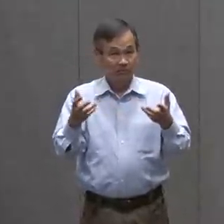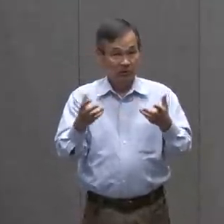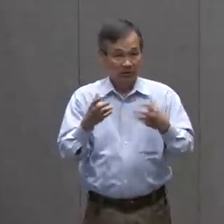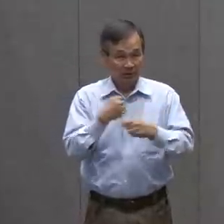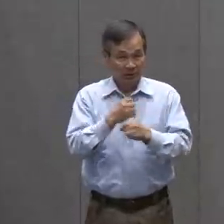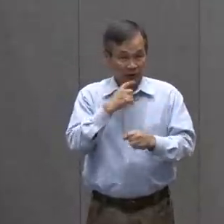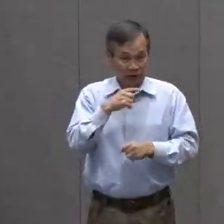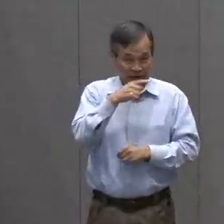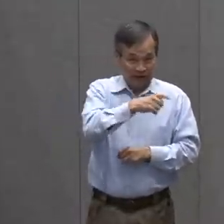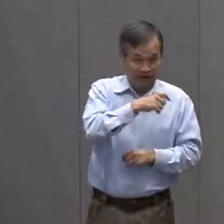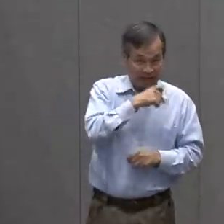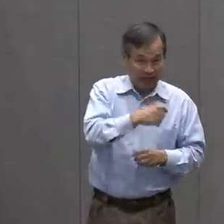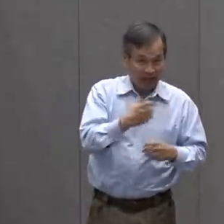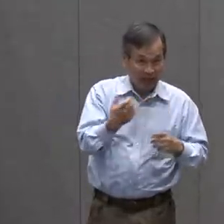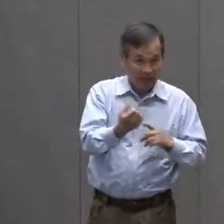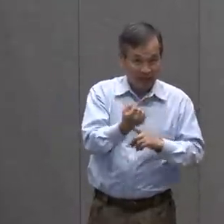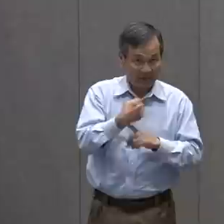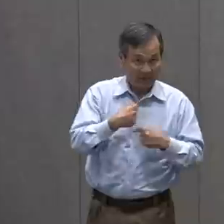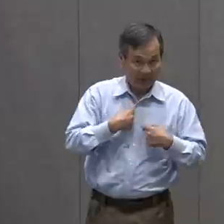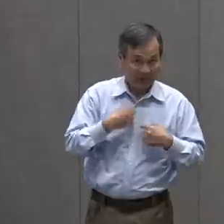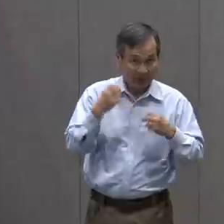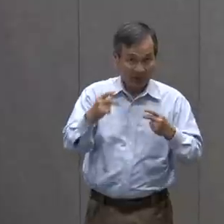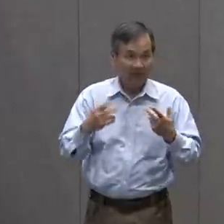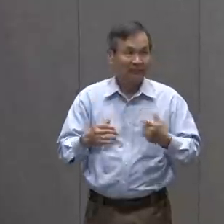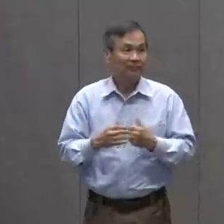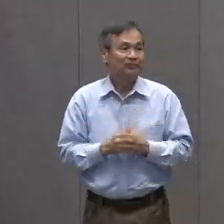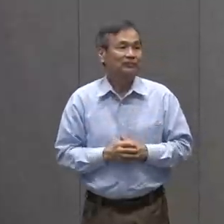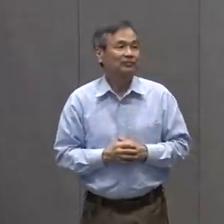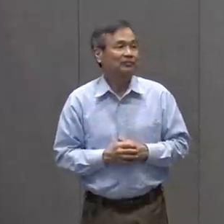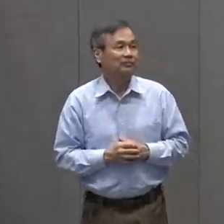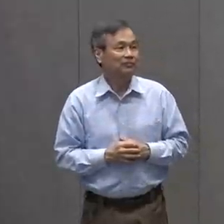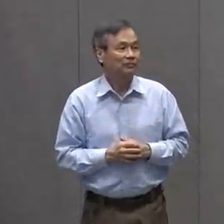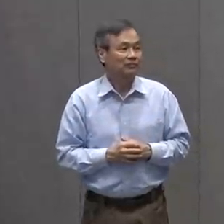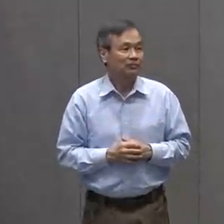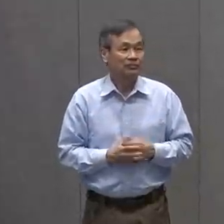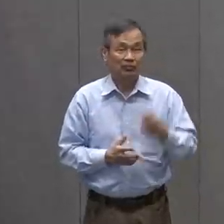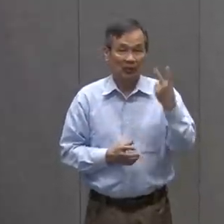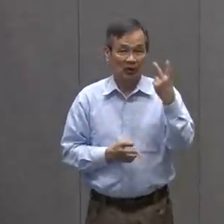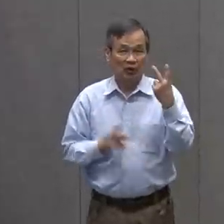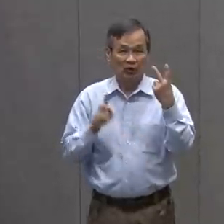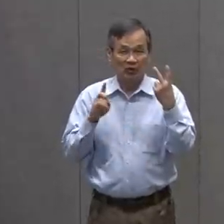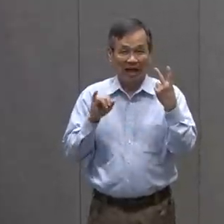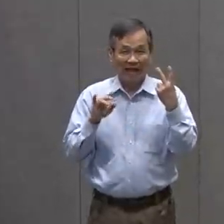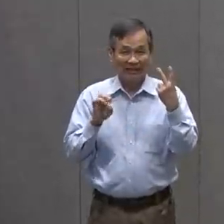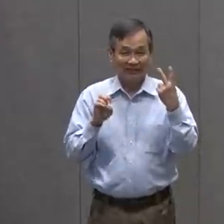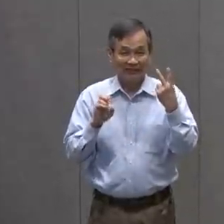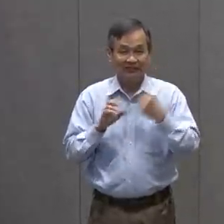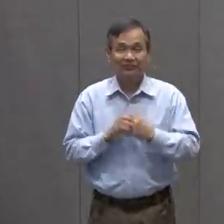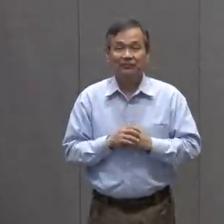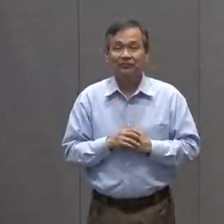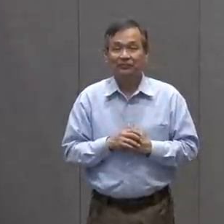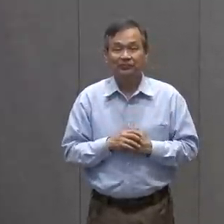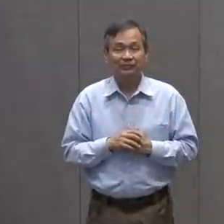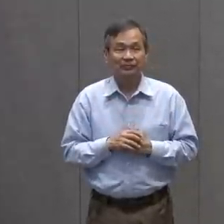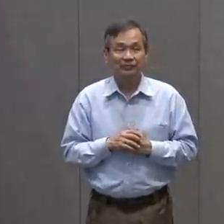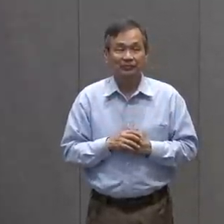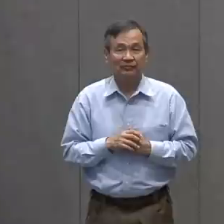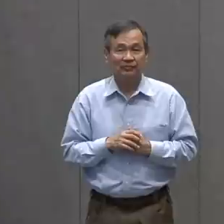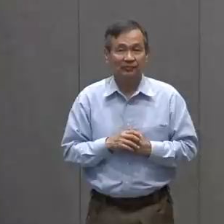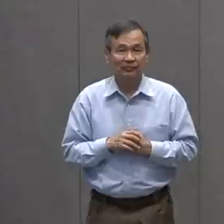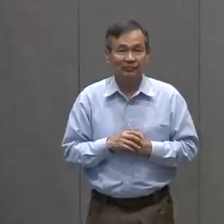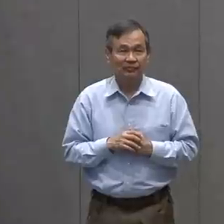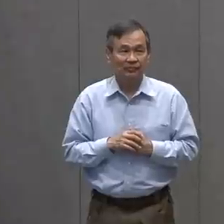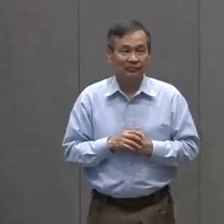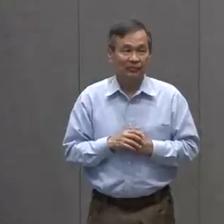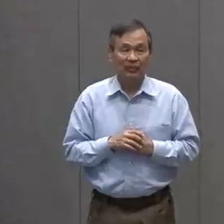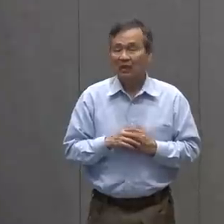So let's go ahead and start. Okay. And you'll need two dice. So remember, you can also try and